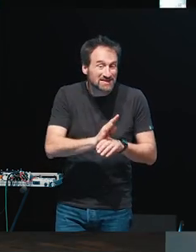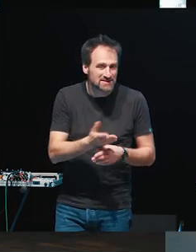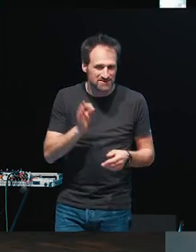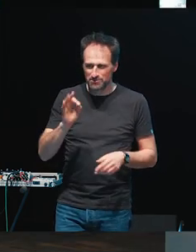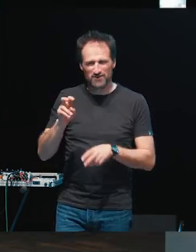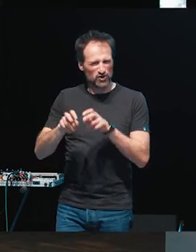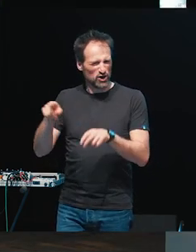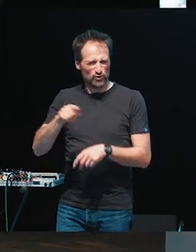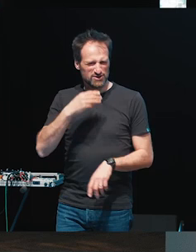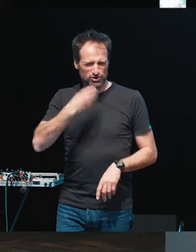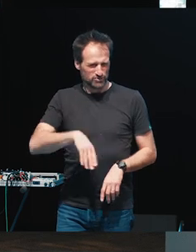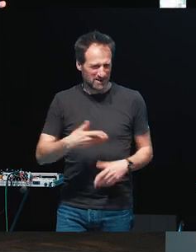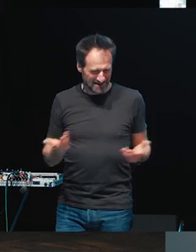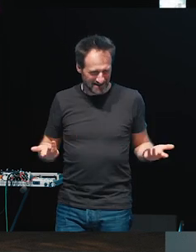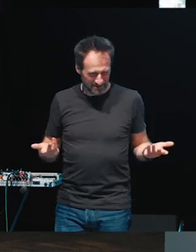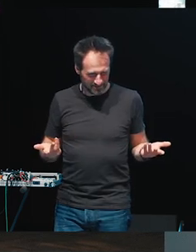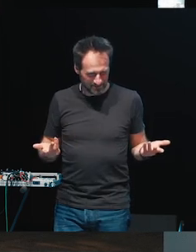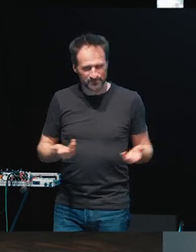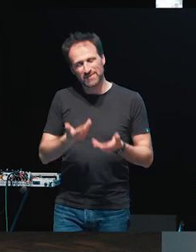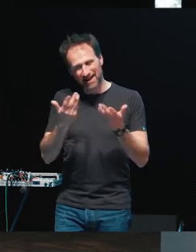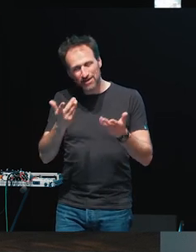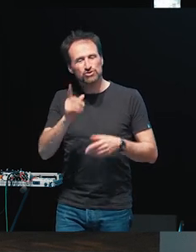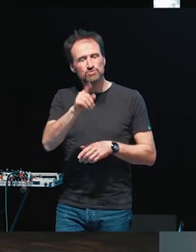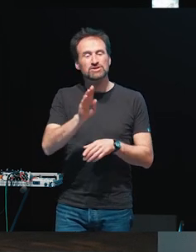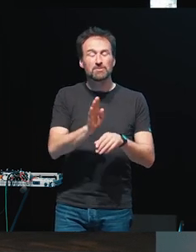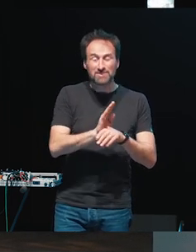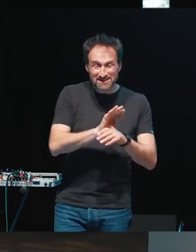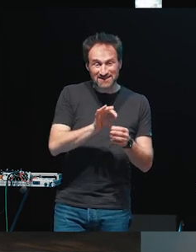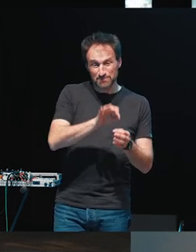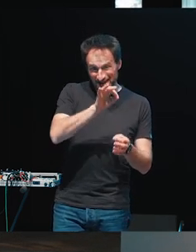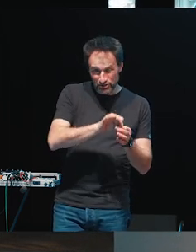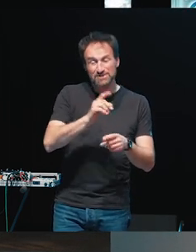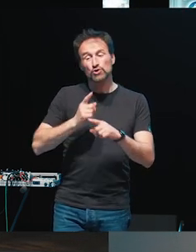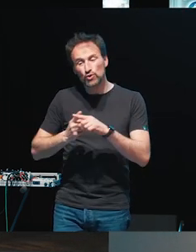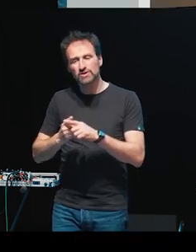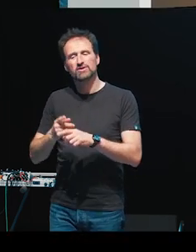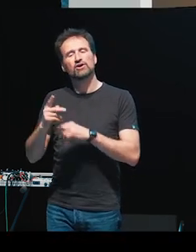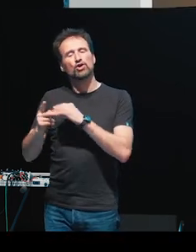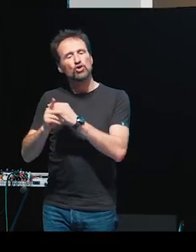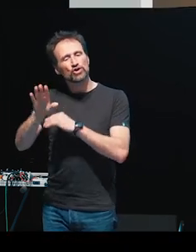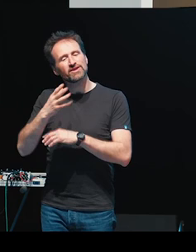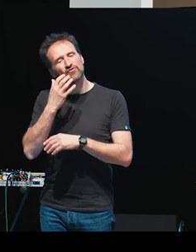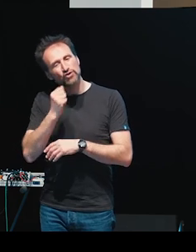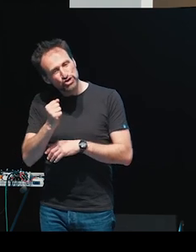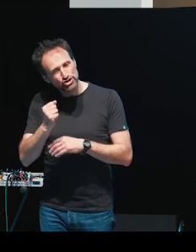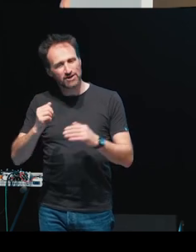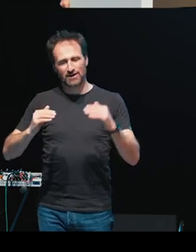business. So you got to balance your business metrics as well as the customer sentiment and see which one does better.